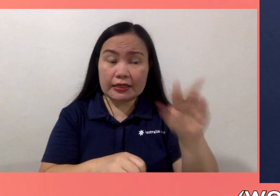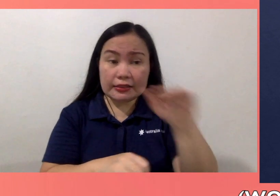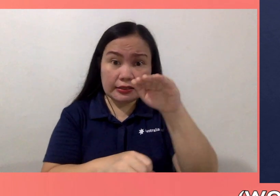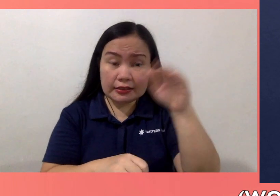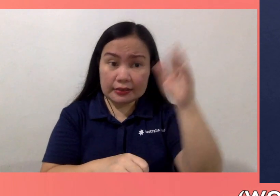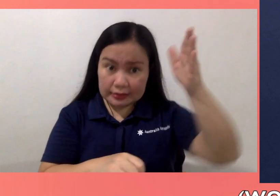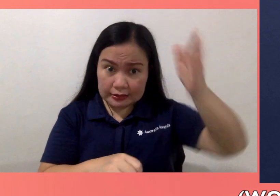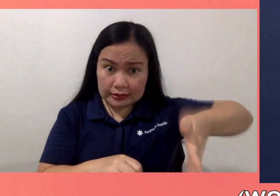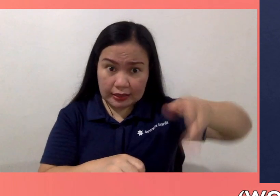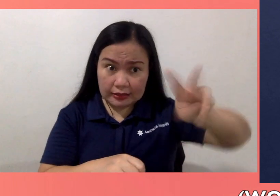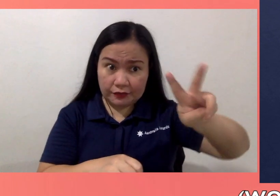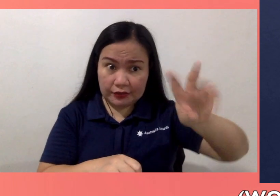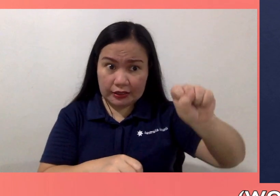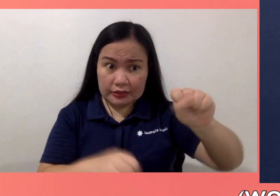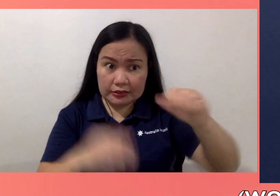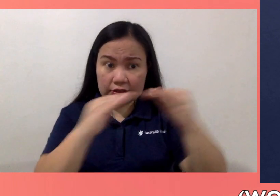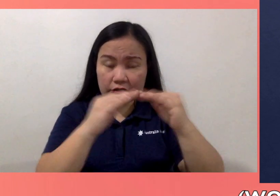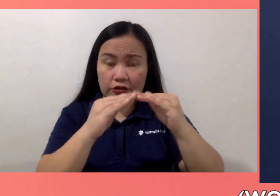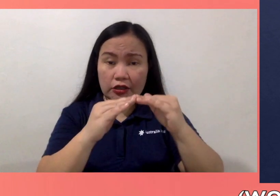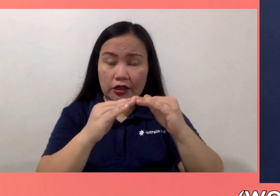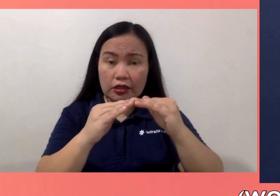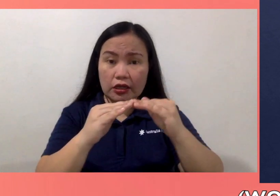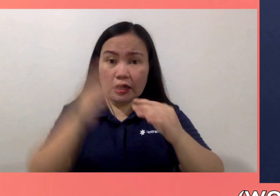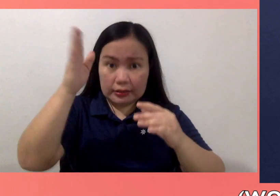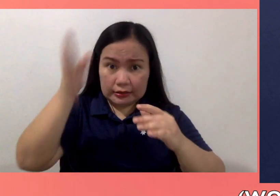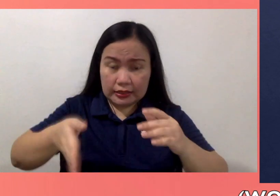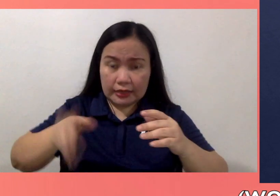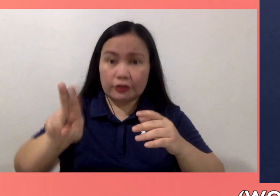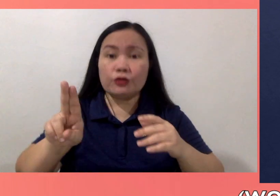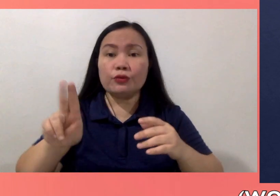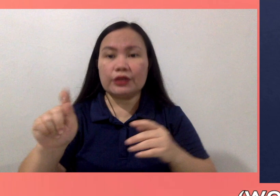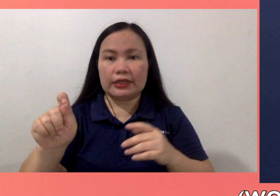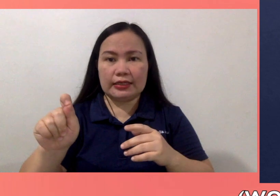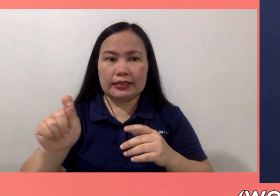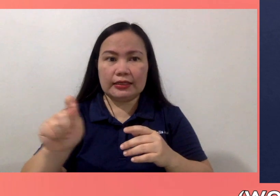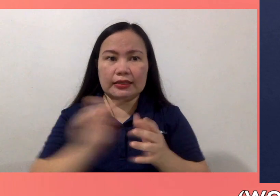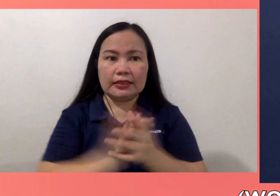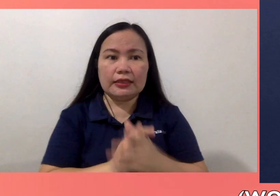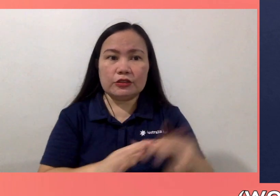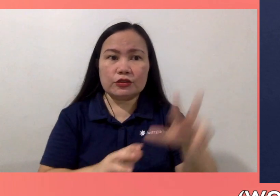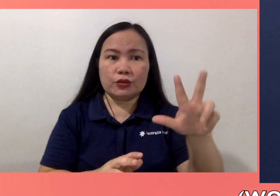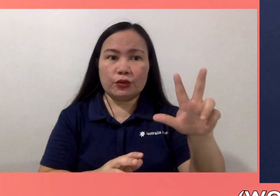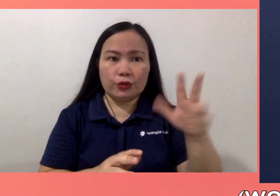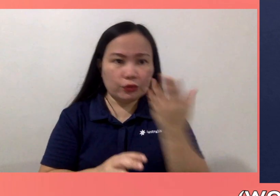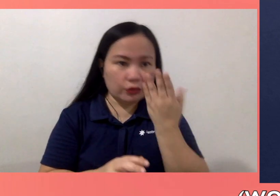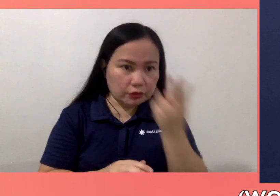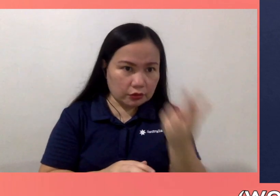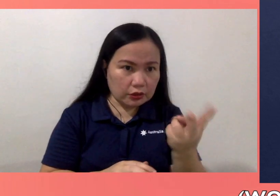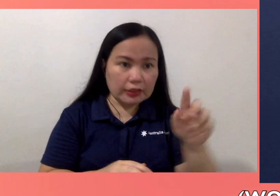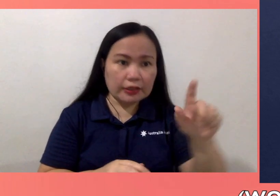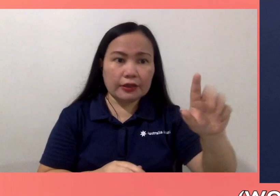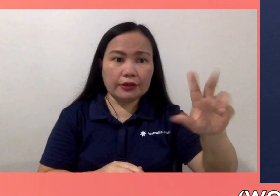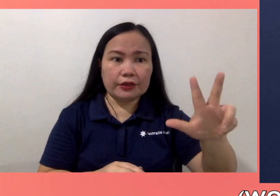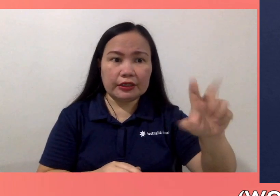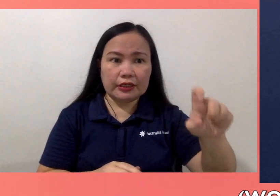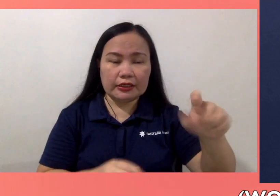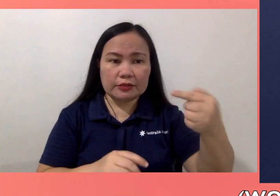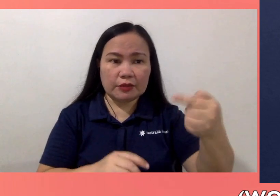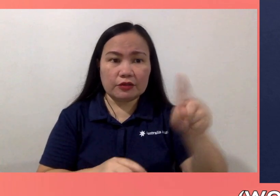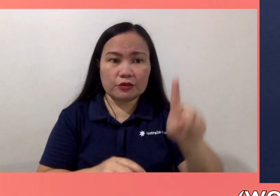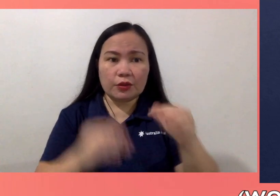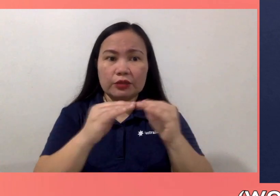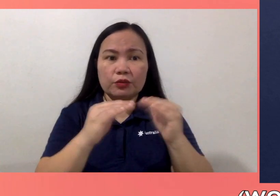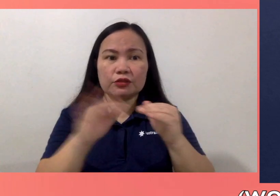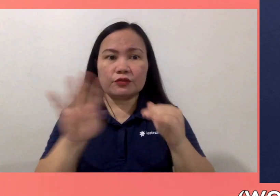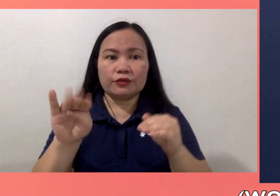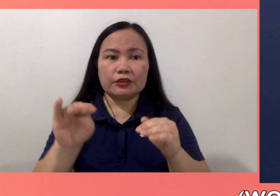that VS is congruent to UT. So, 3x minus 1 is equal to 14.